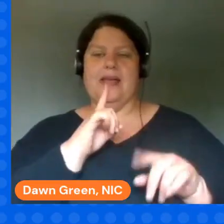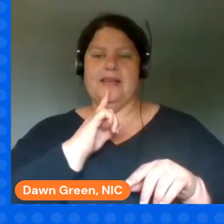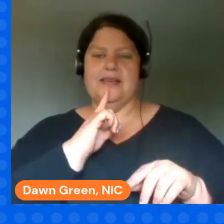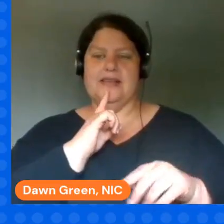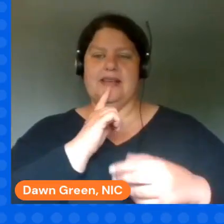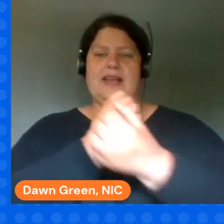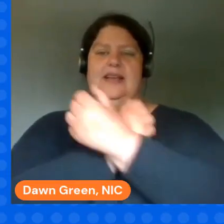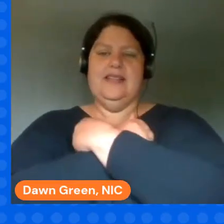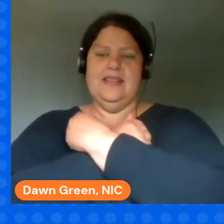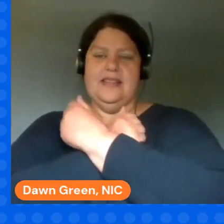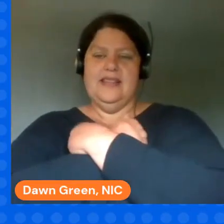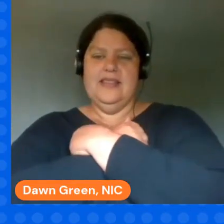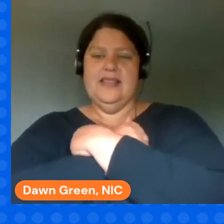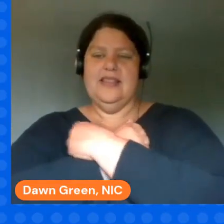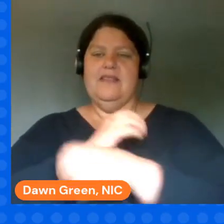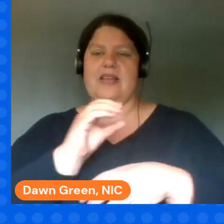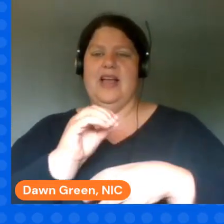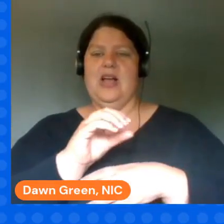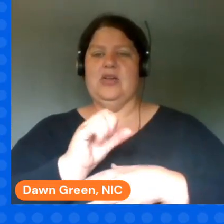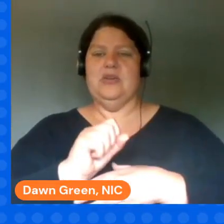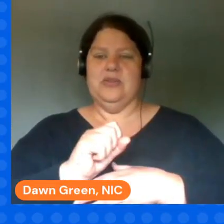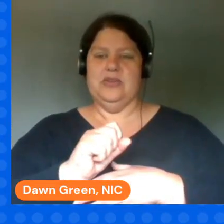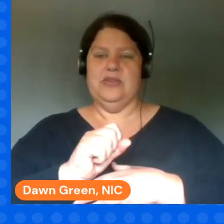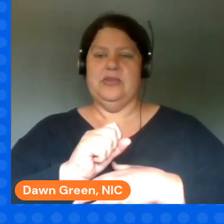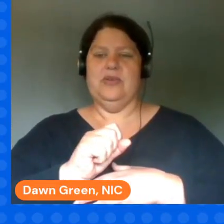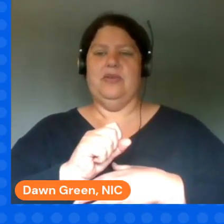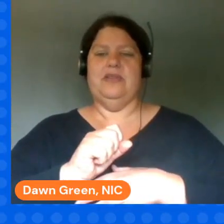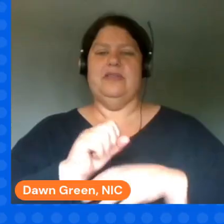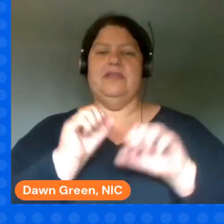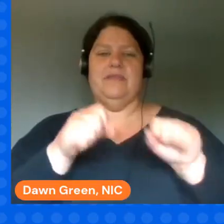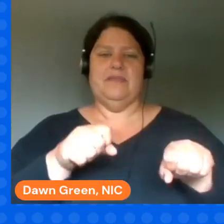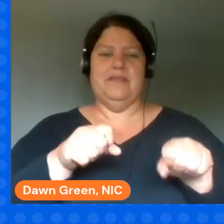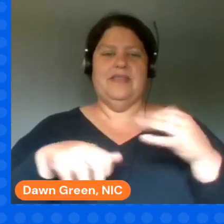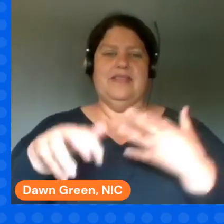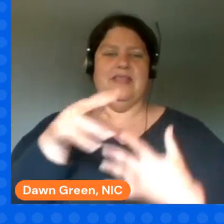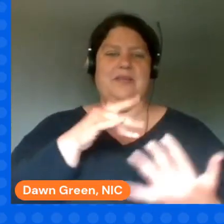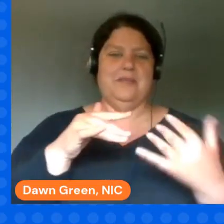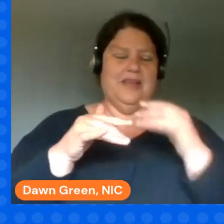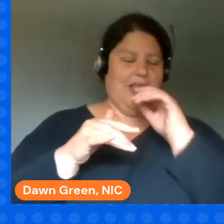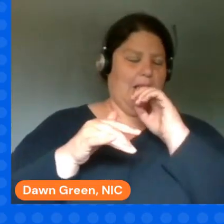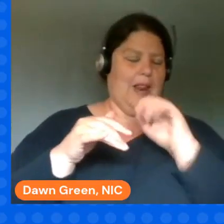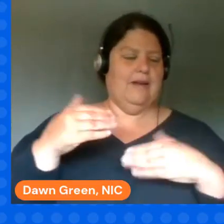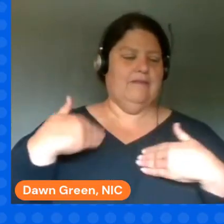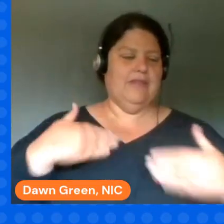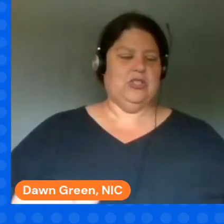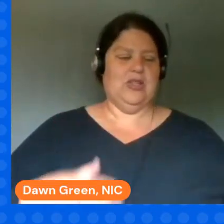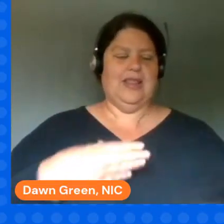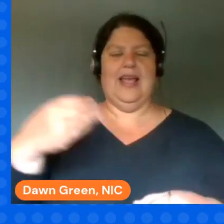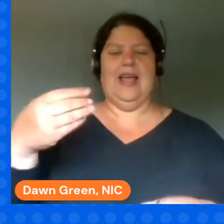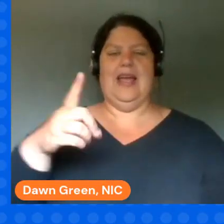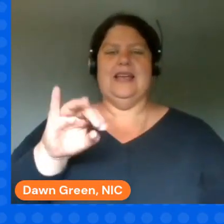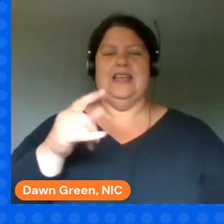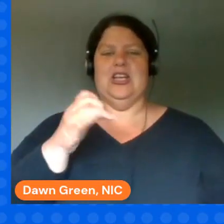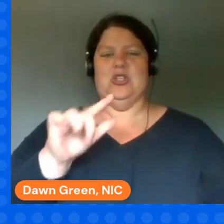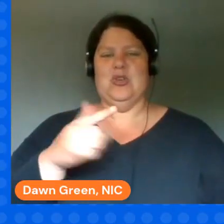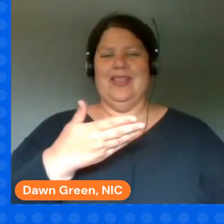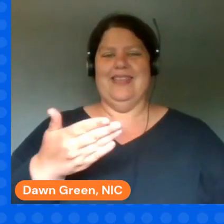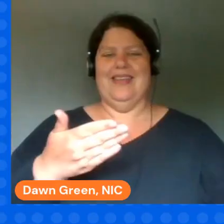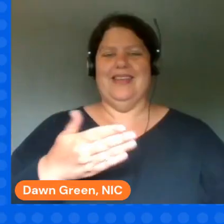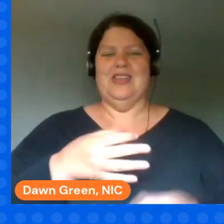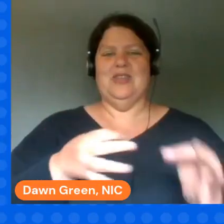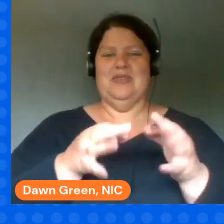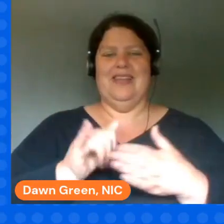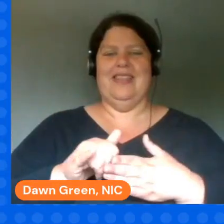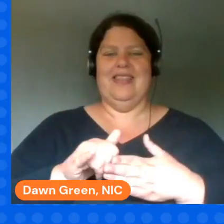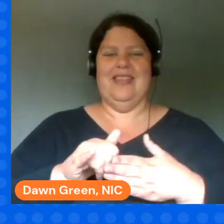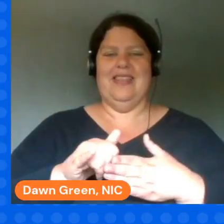OctoStudio, that loves that OctoStudio can mix the physical and digital materials. And she just describes it as life